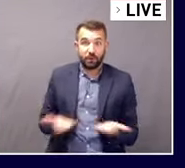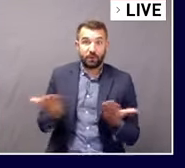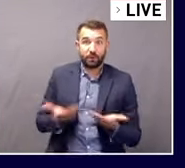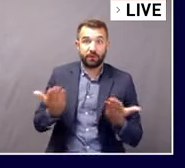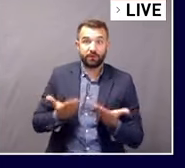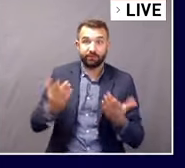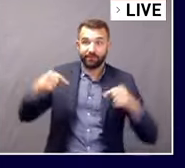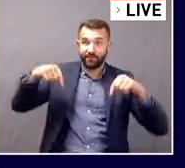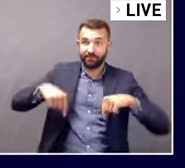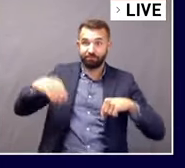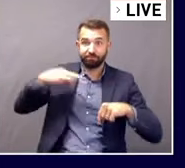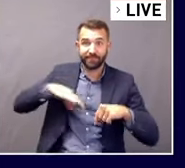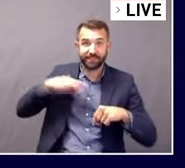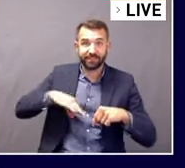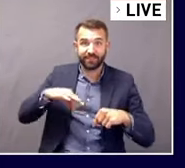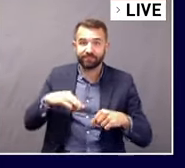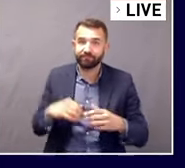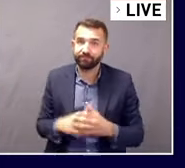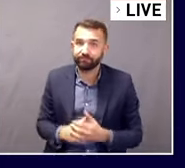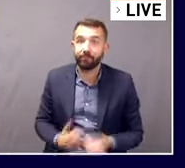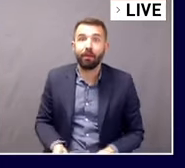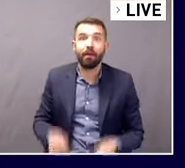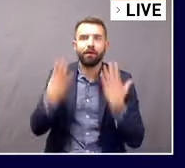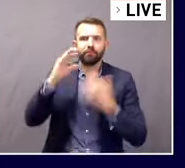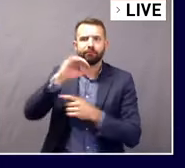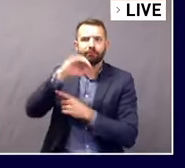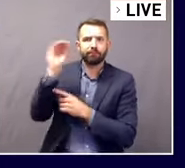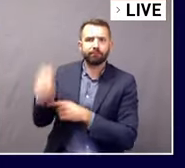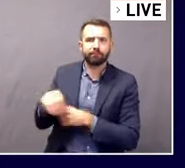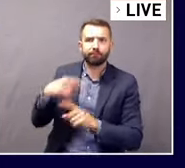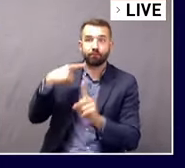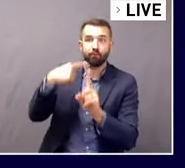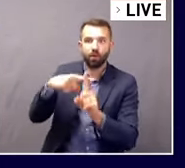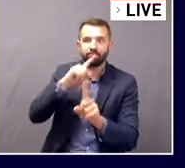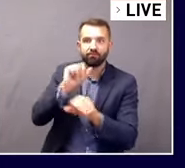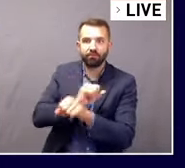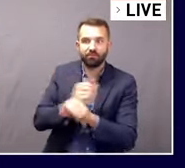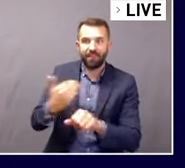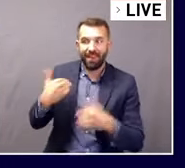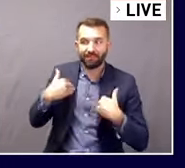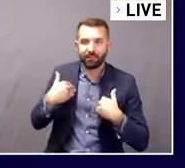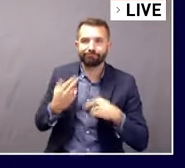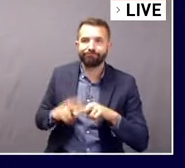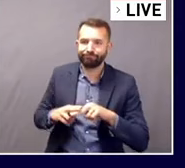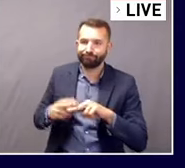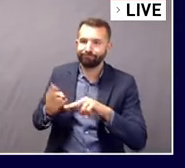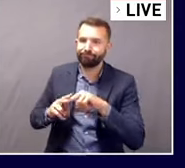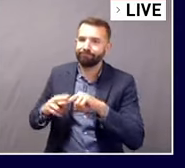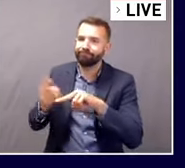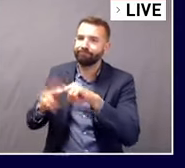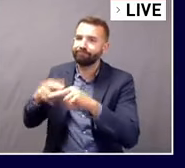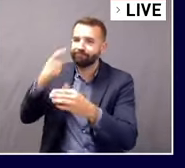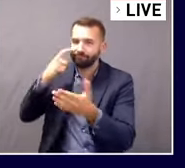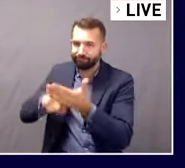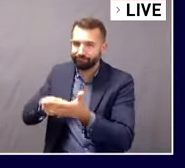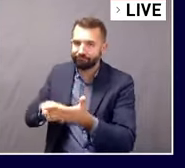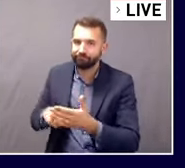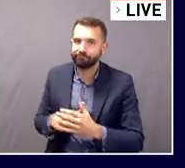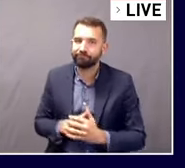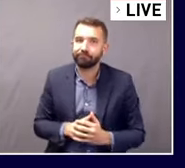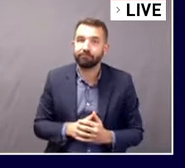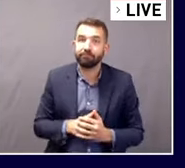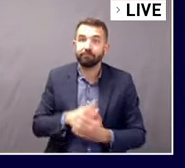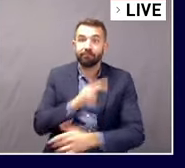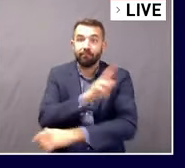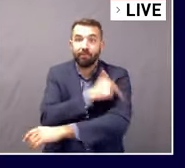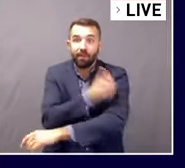past week. And hospitalizations remain low. That is a good sign. Though just since the last time